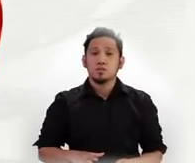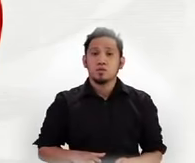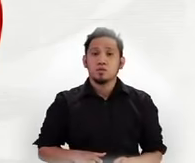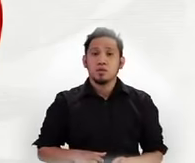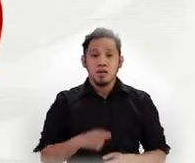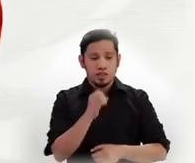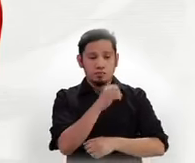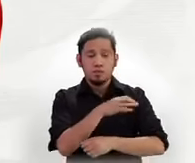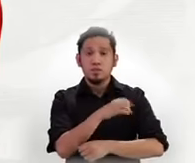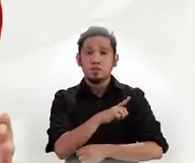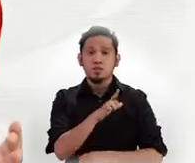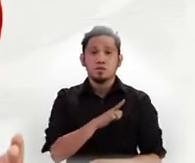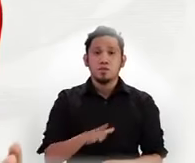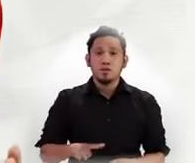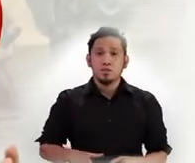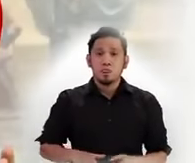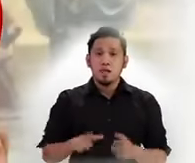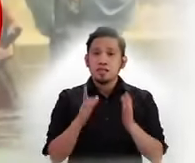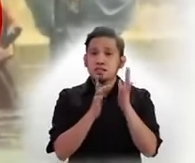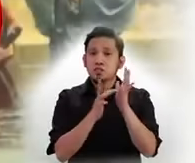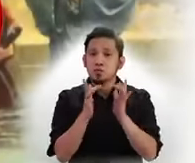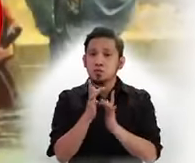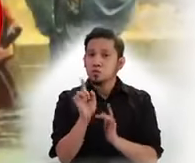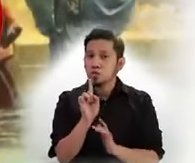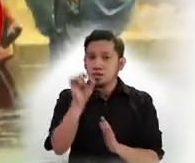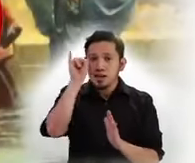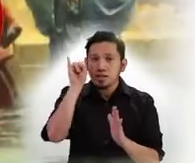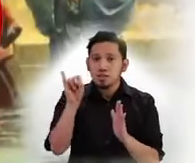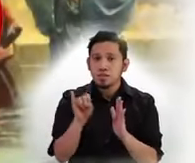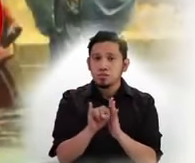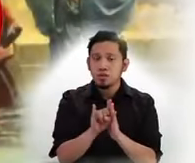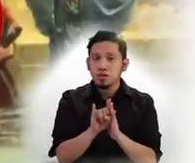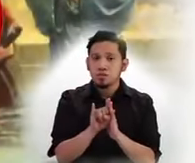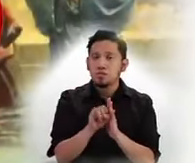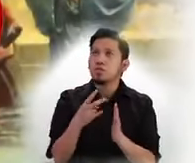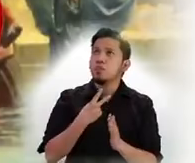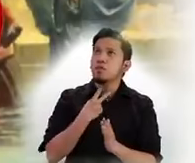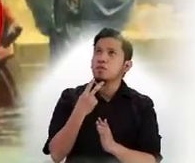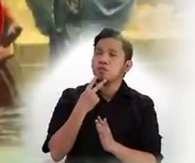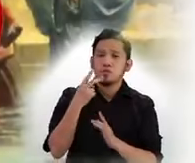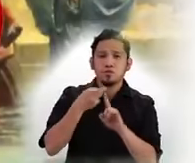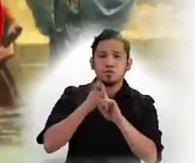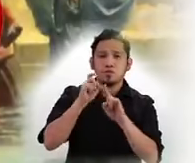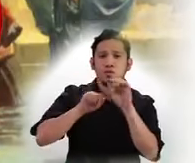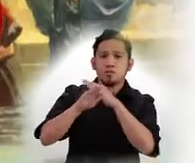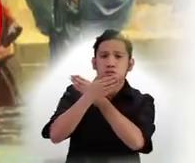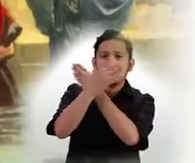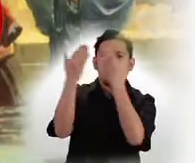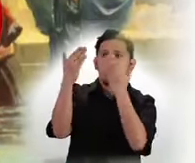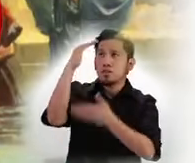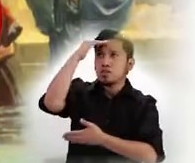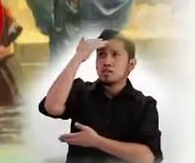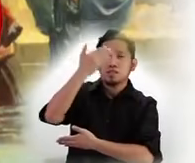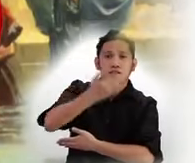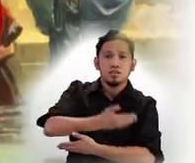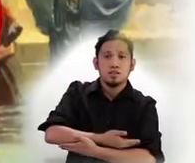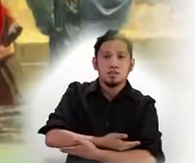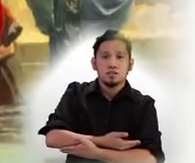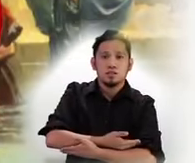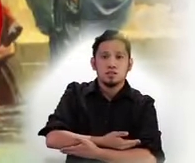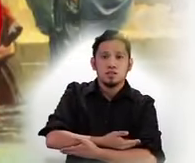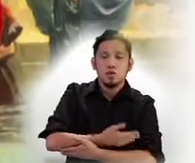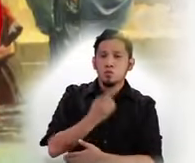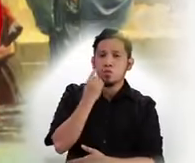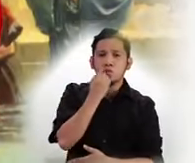In the baptism of the Lord, he was identified by the voice from above as the Son